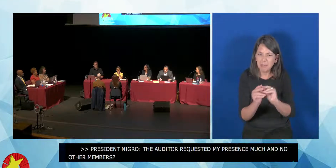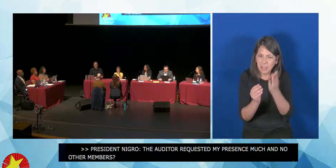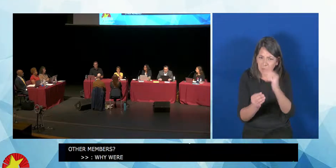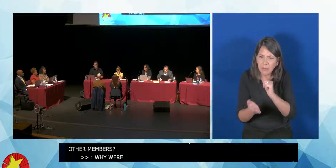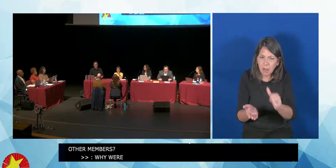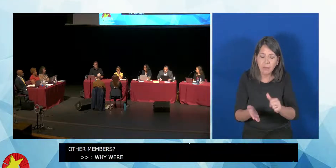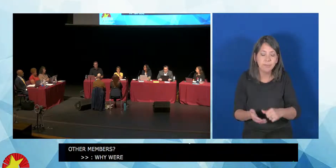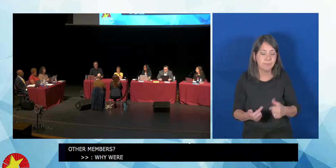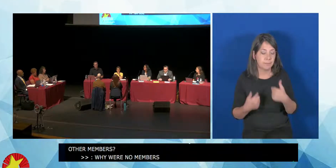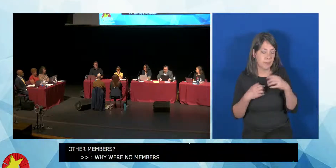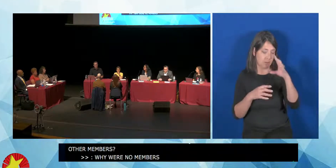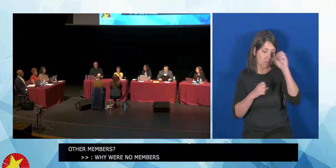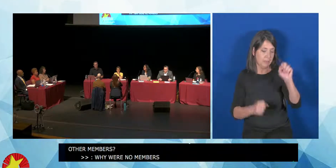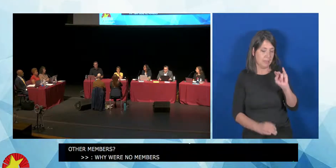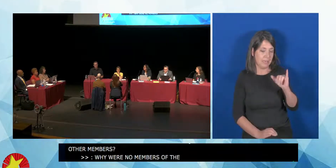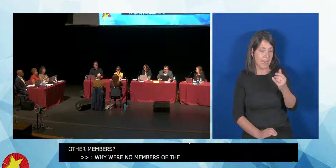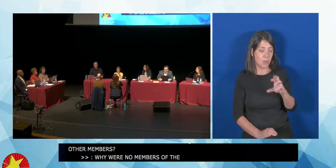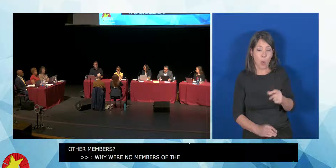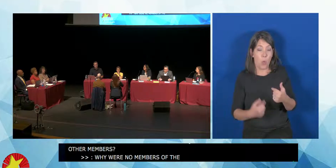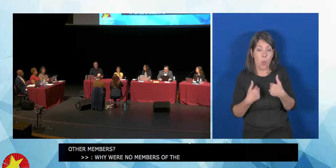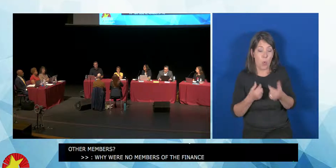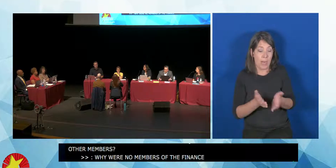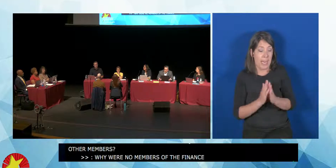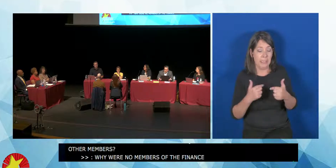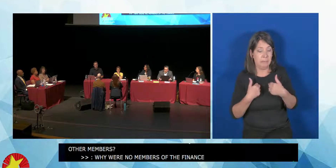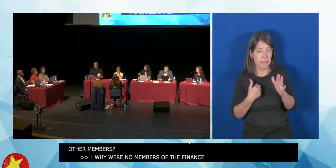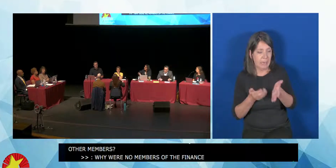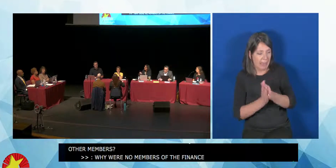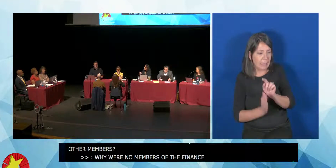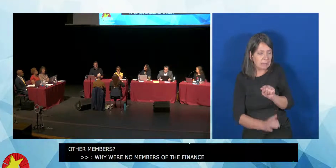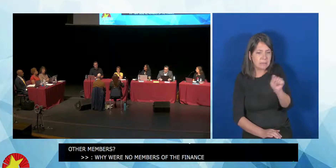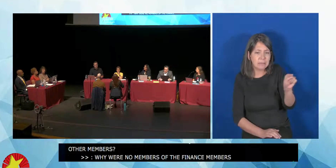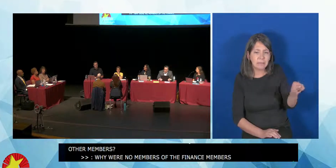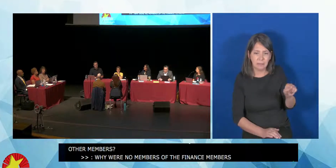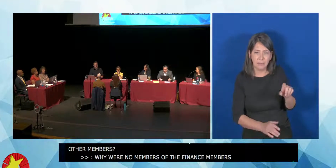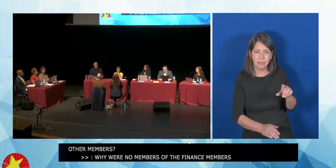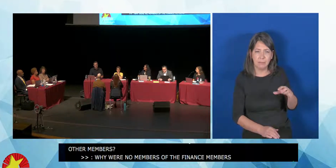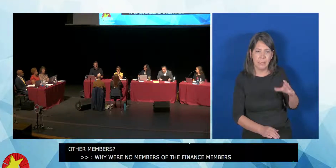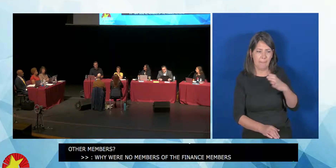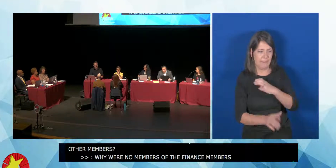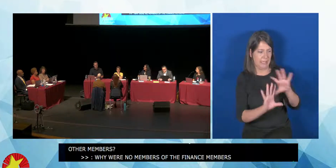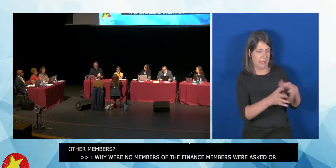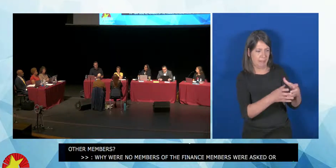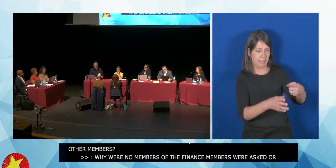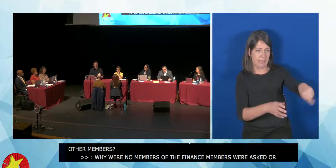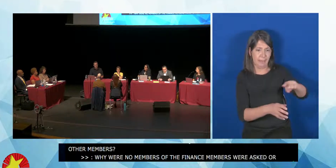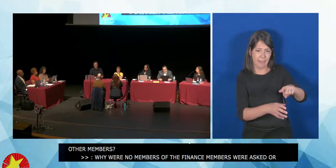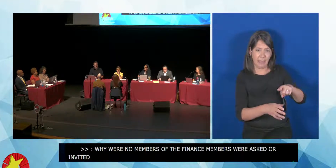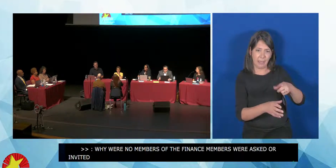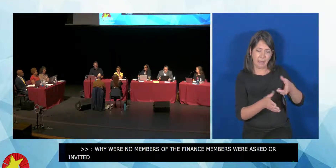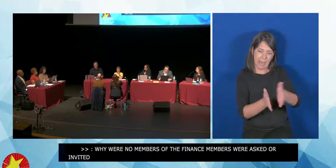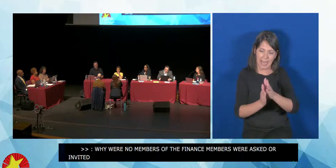auditors. They invited me. I didn't volunteer. They wanted me to join.